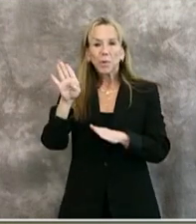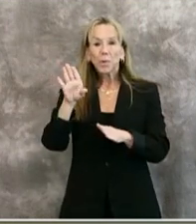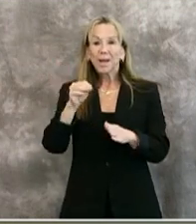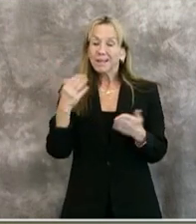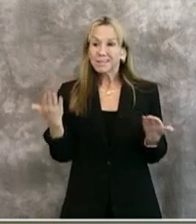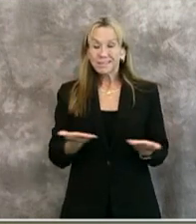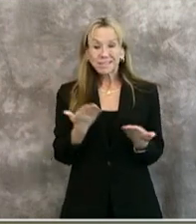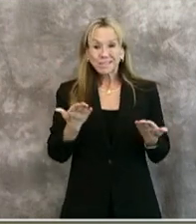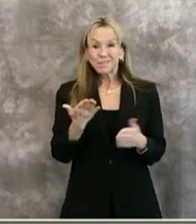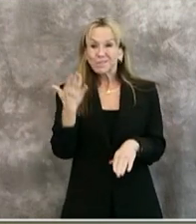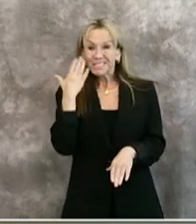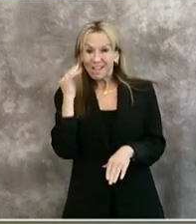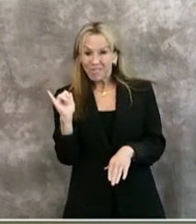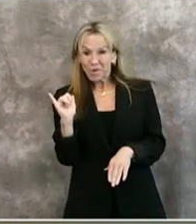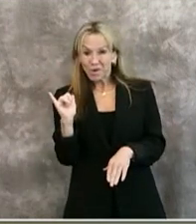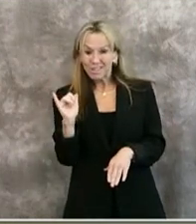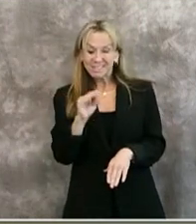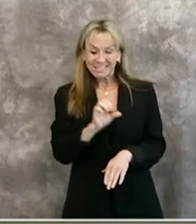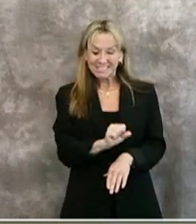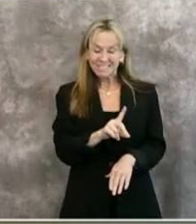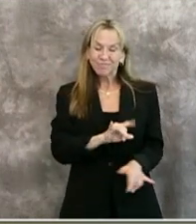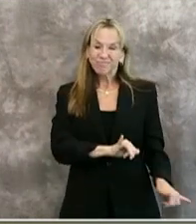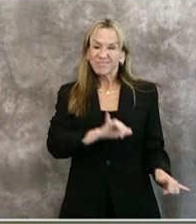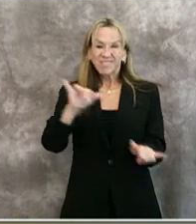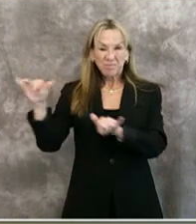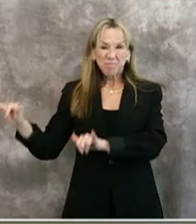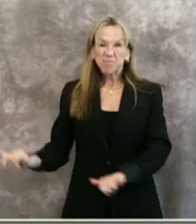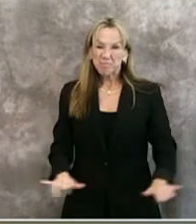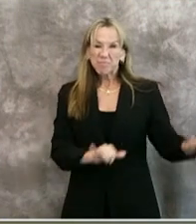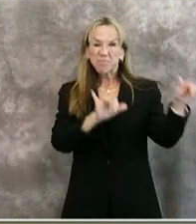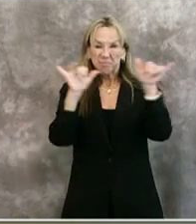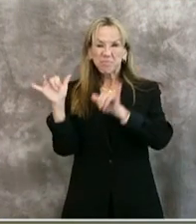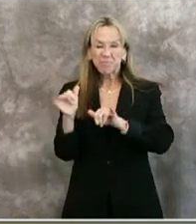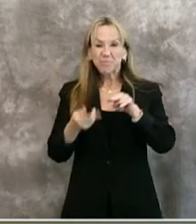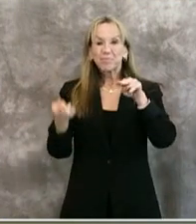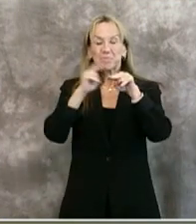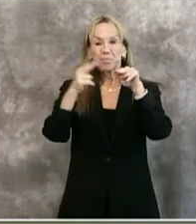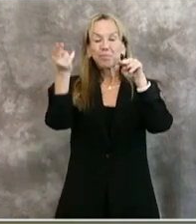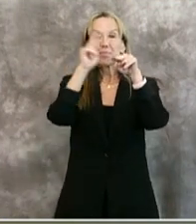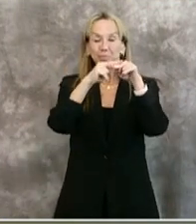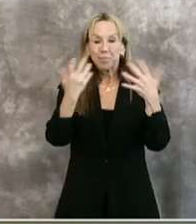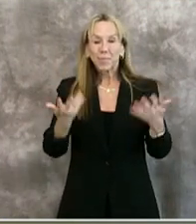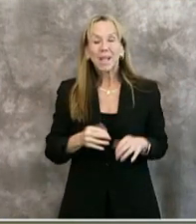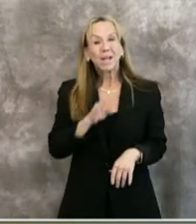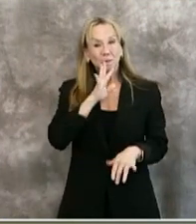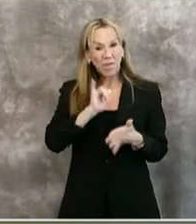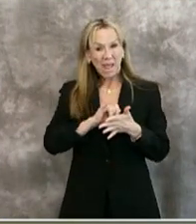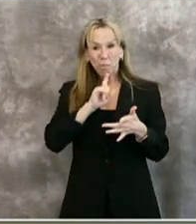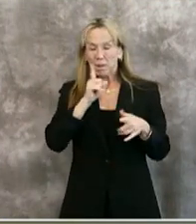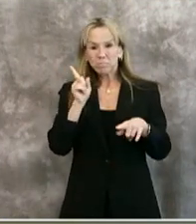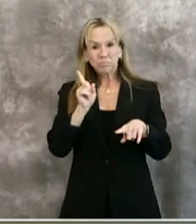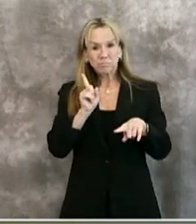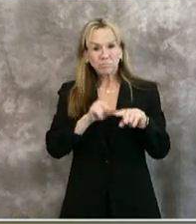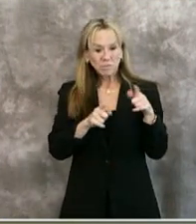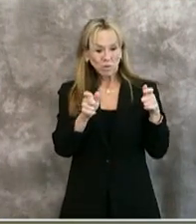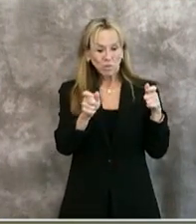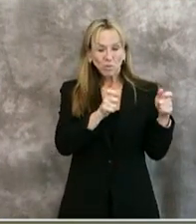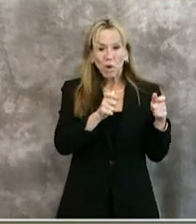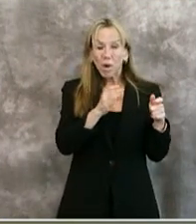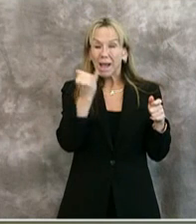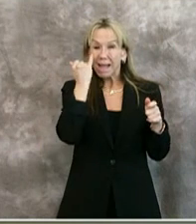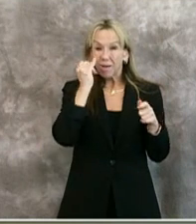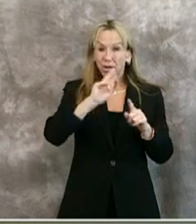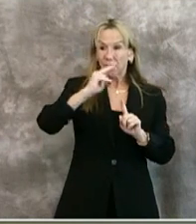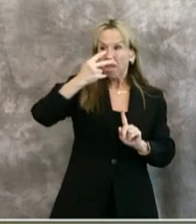California are certainly no exception to this rule. The potential for uncontrollable and exponential growth that could overwhelm